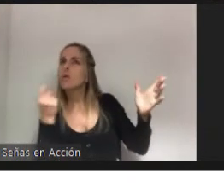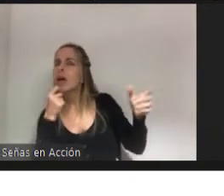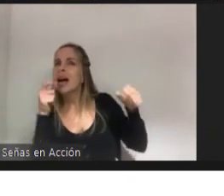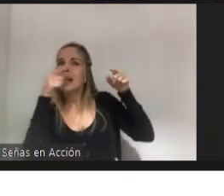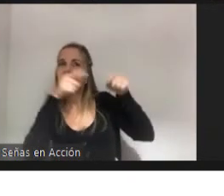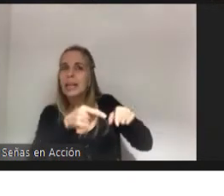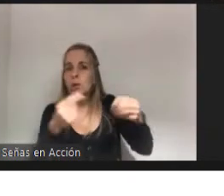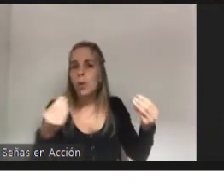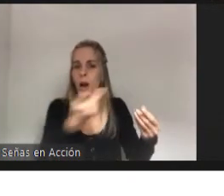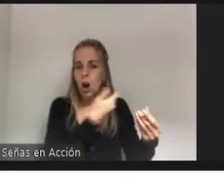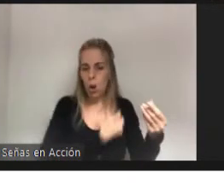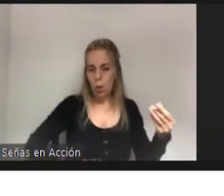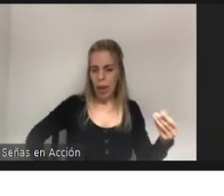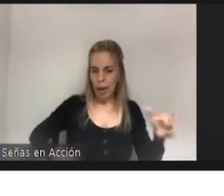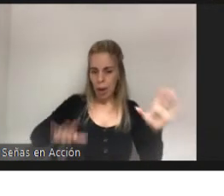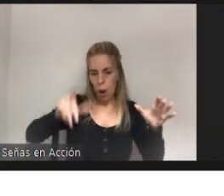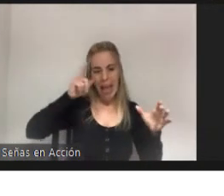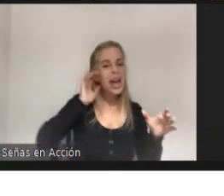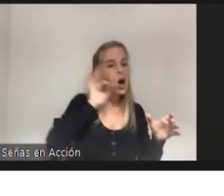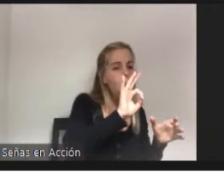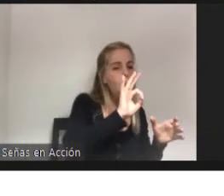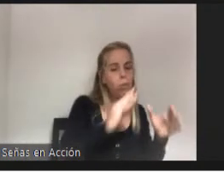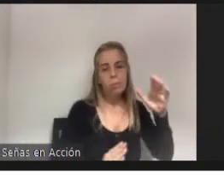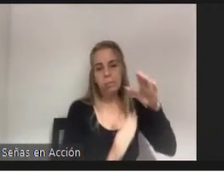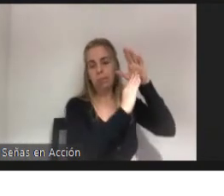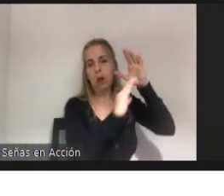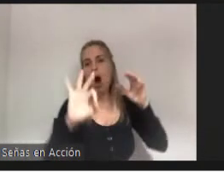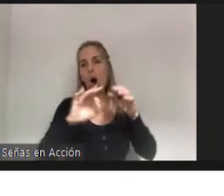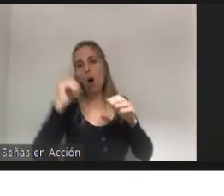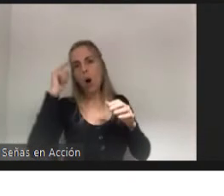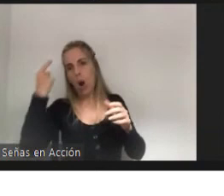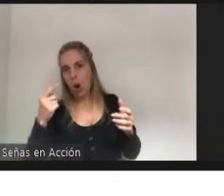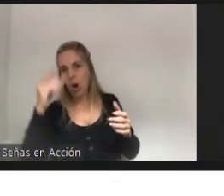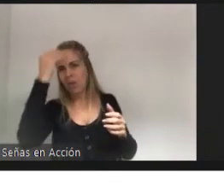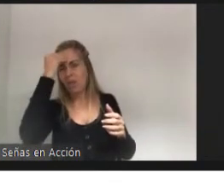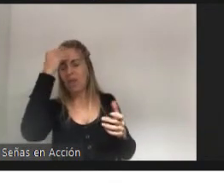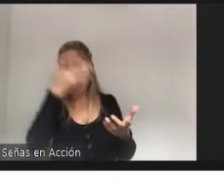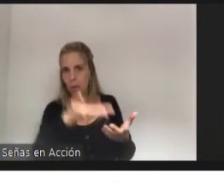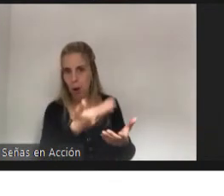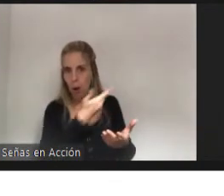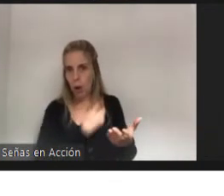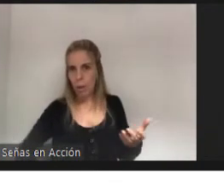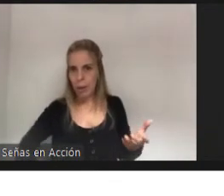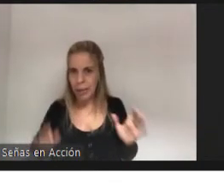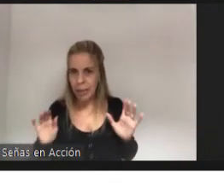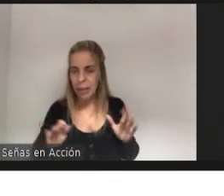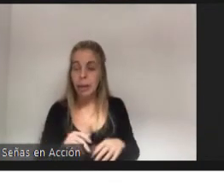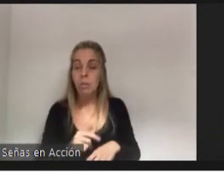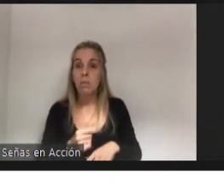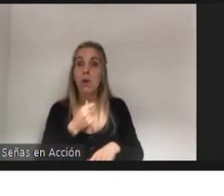are in front of a person who just denies everything or whether he's a psychopath. And what I wanted to bring about for